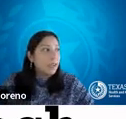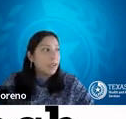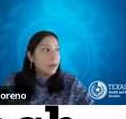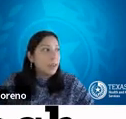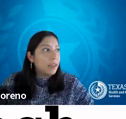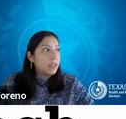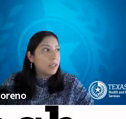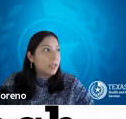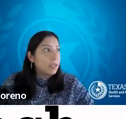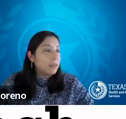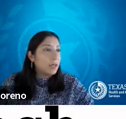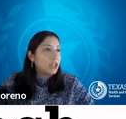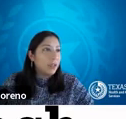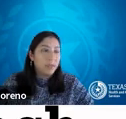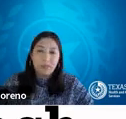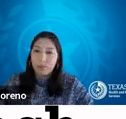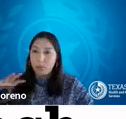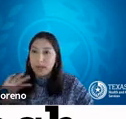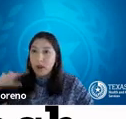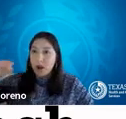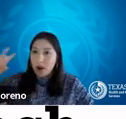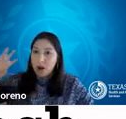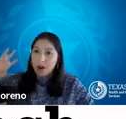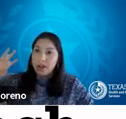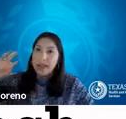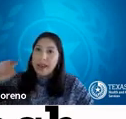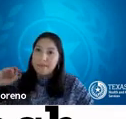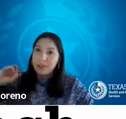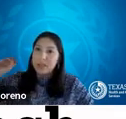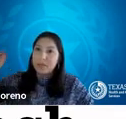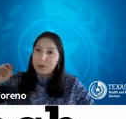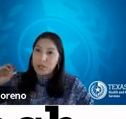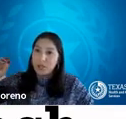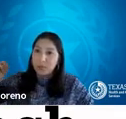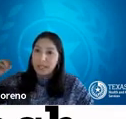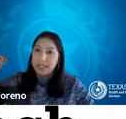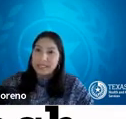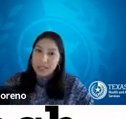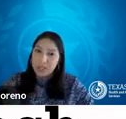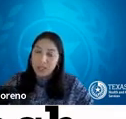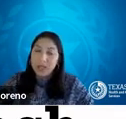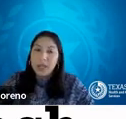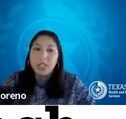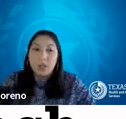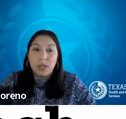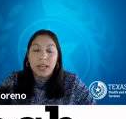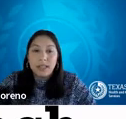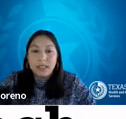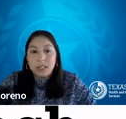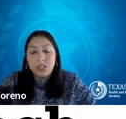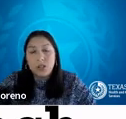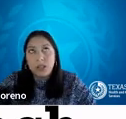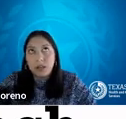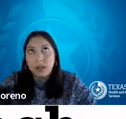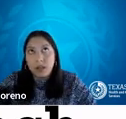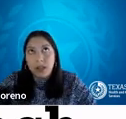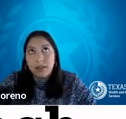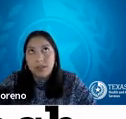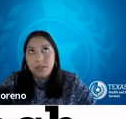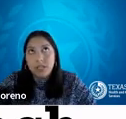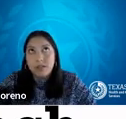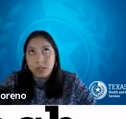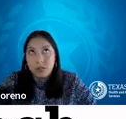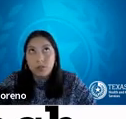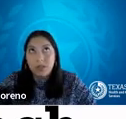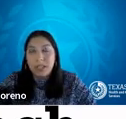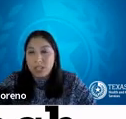So here, I think, is a really good depiction of where our efforts and approaches are really centered. So like I discussed earlier, a lot